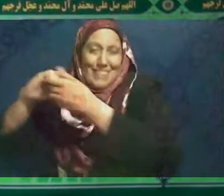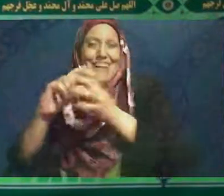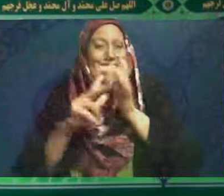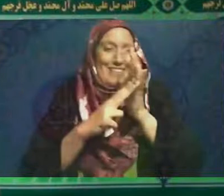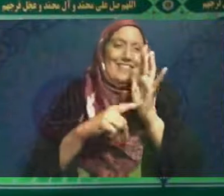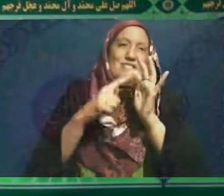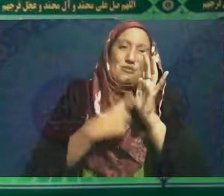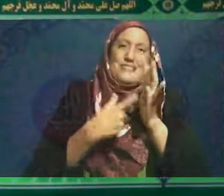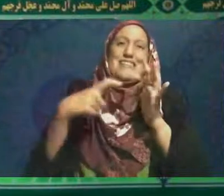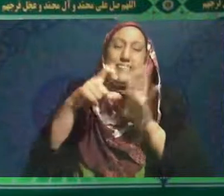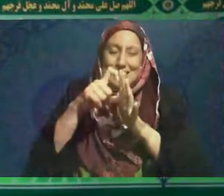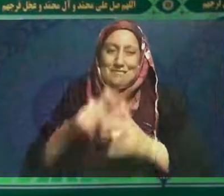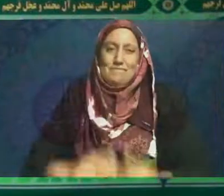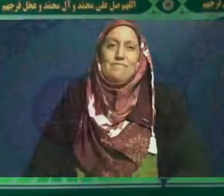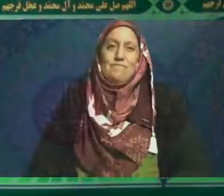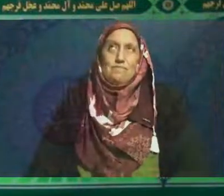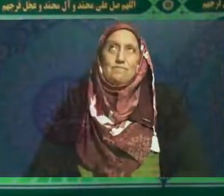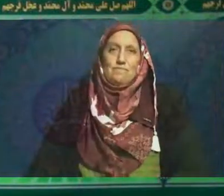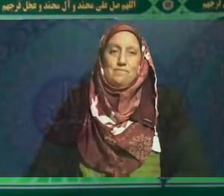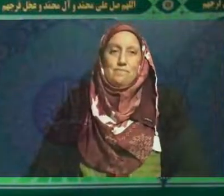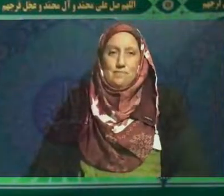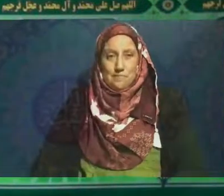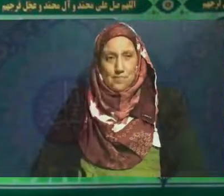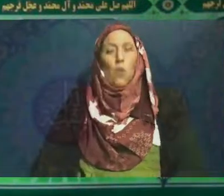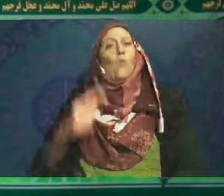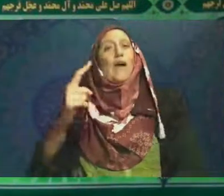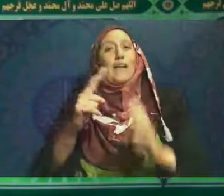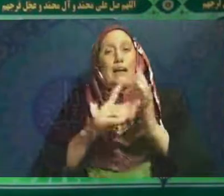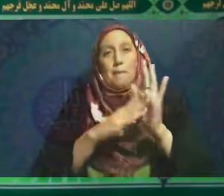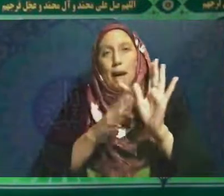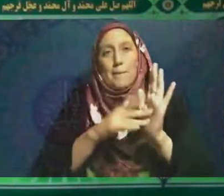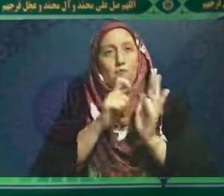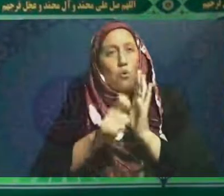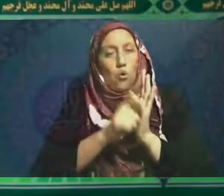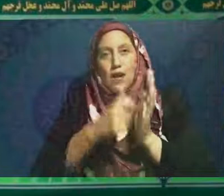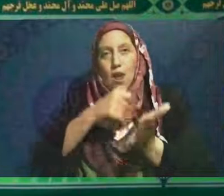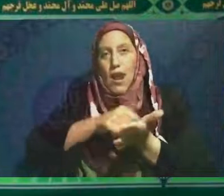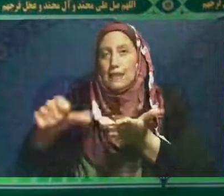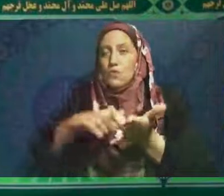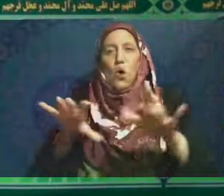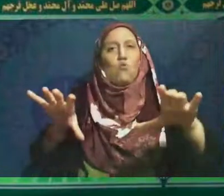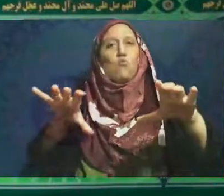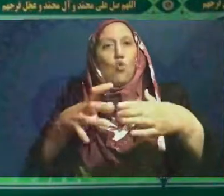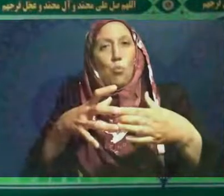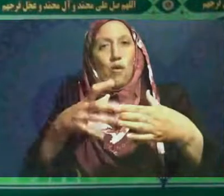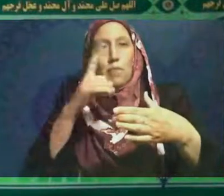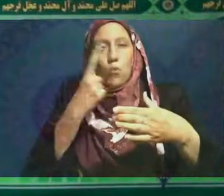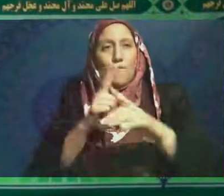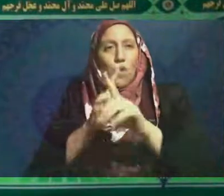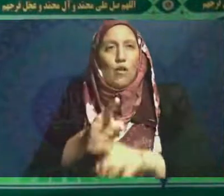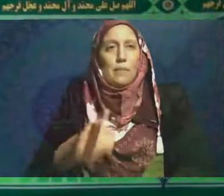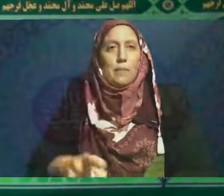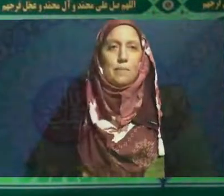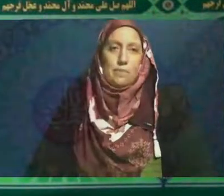letter to a group of his followers, and he said in that letter that, do you wish to receive the intercession from those who